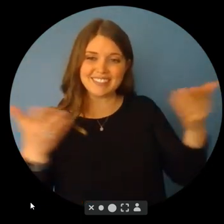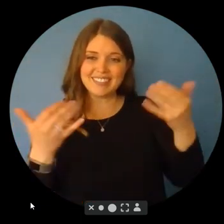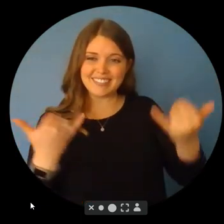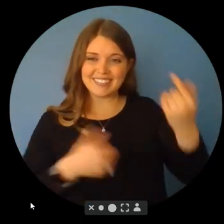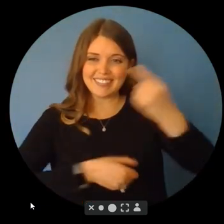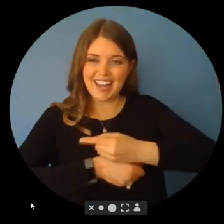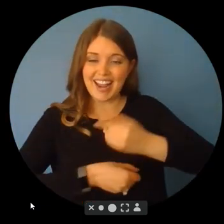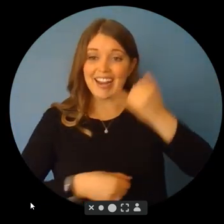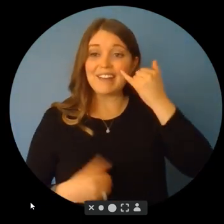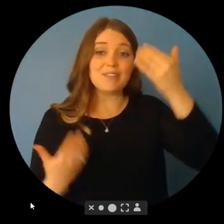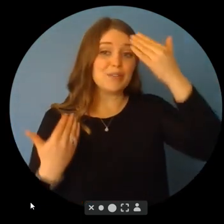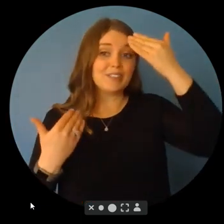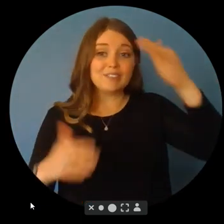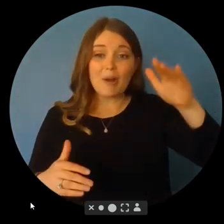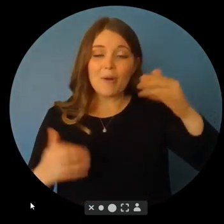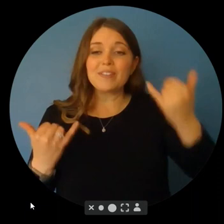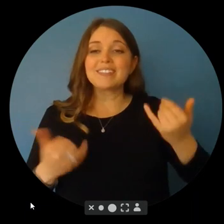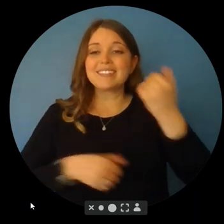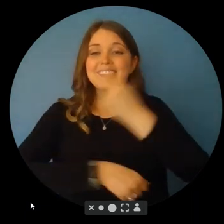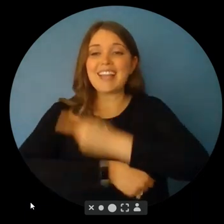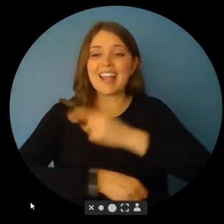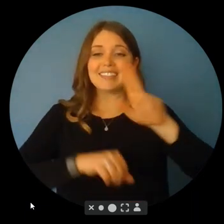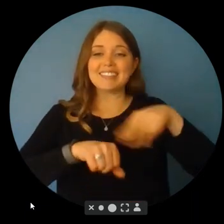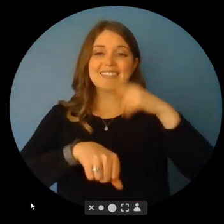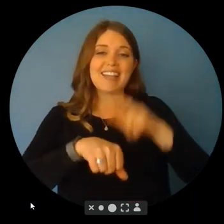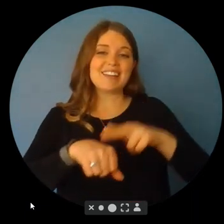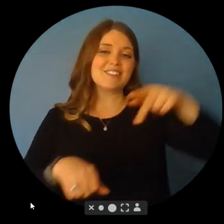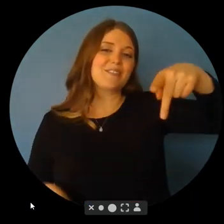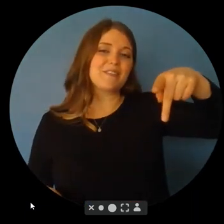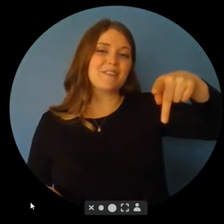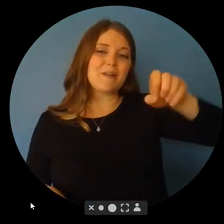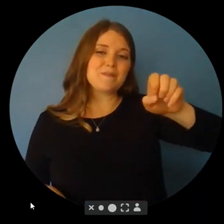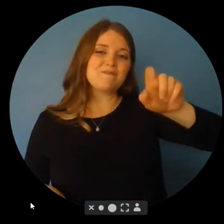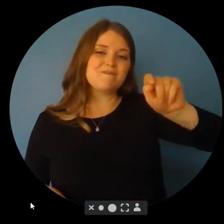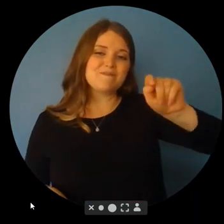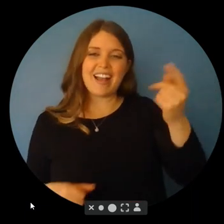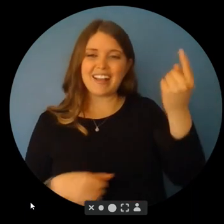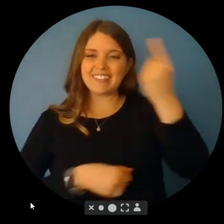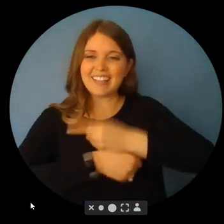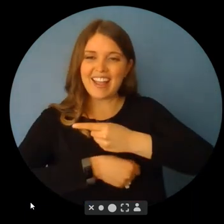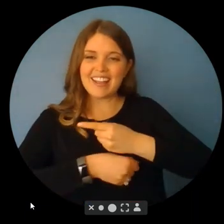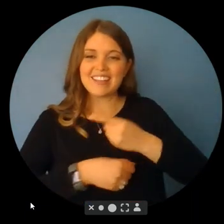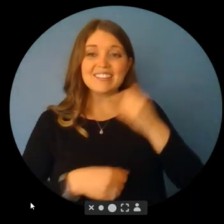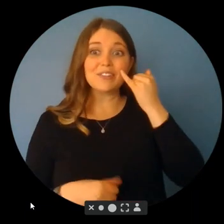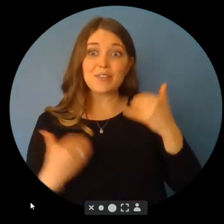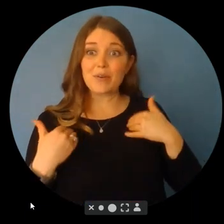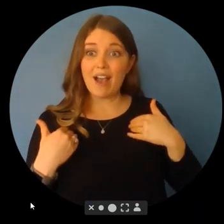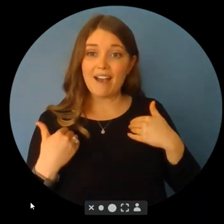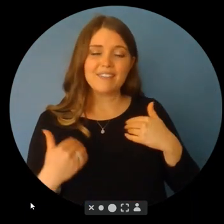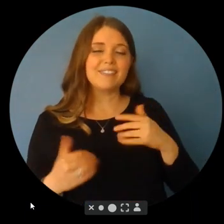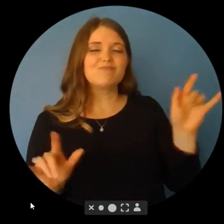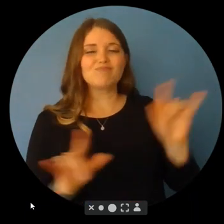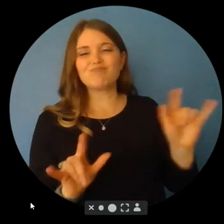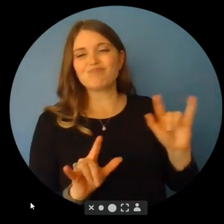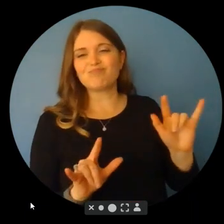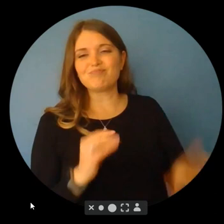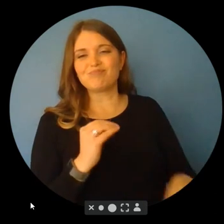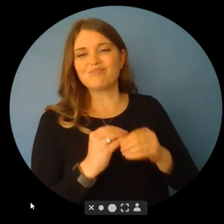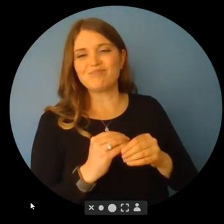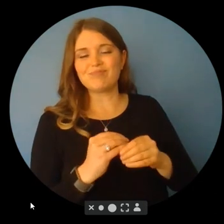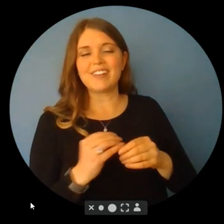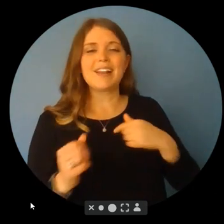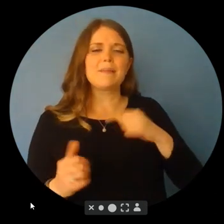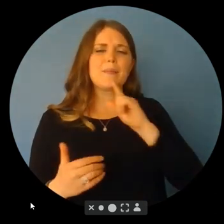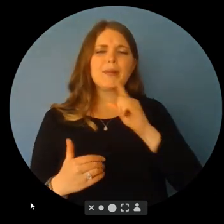is National Pet Day. So if you have a pet, make sure you're giving them a little bit of extra love. I'm so grateful, especially during